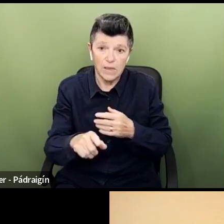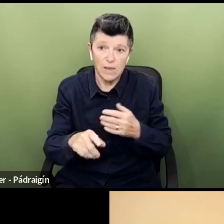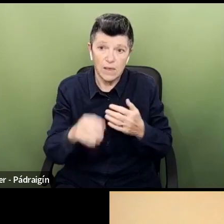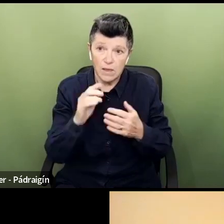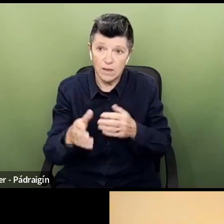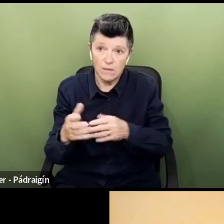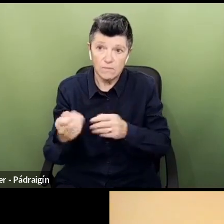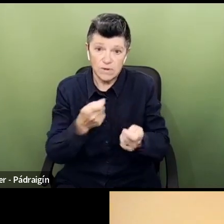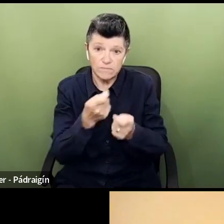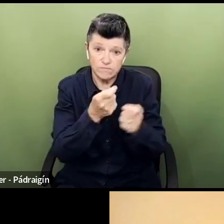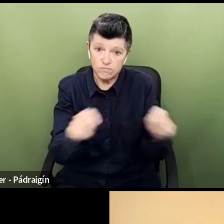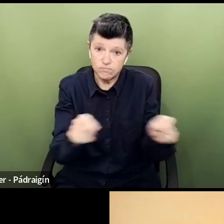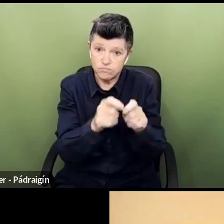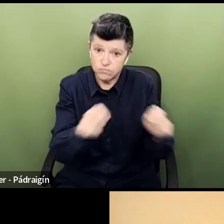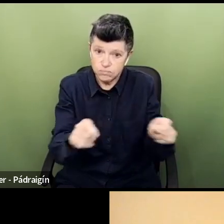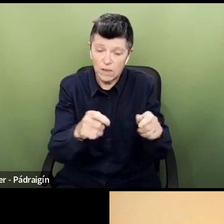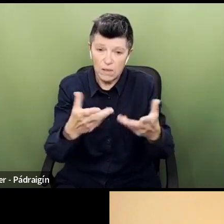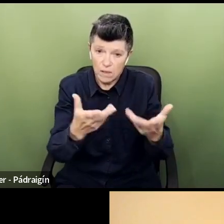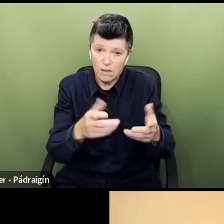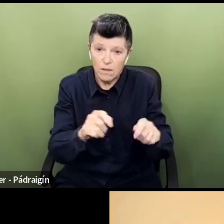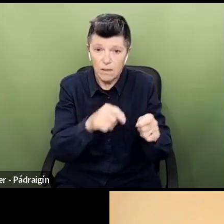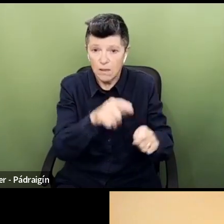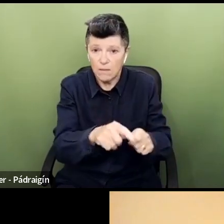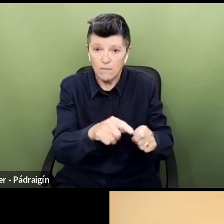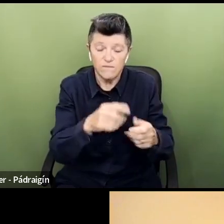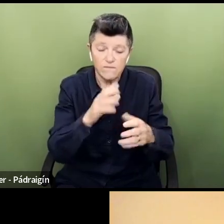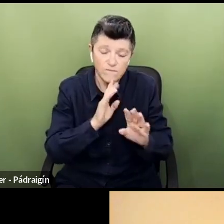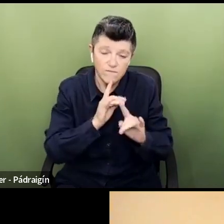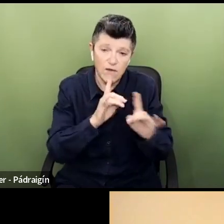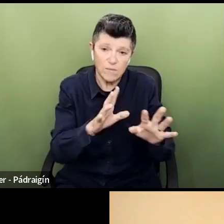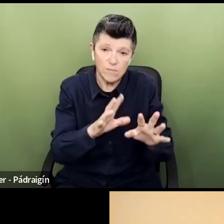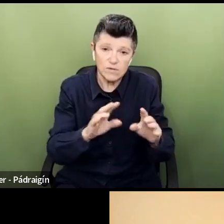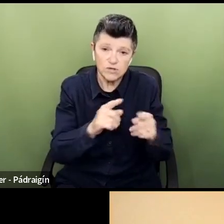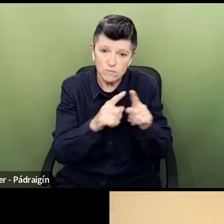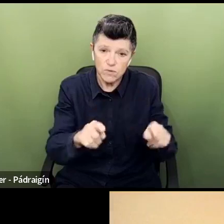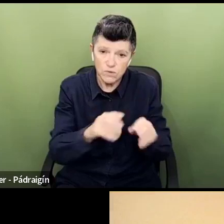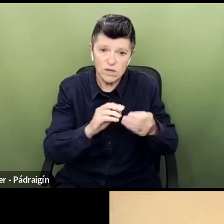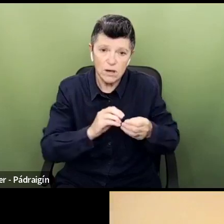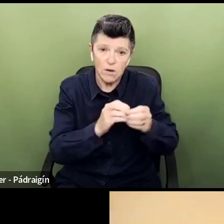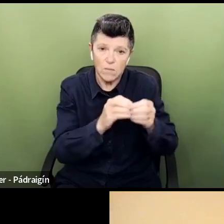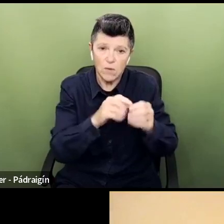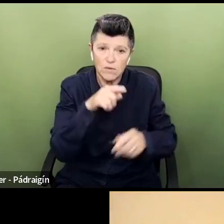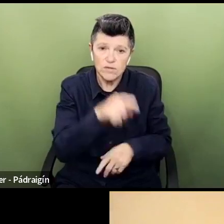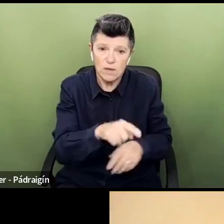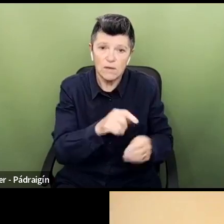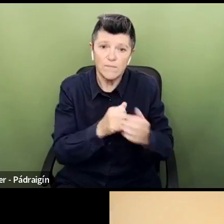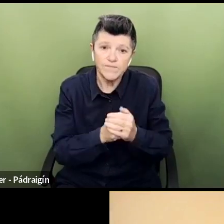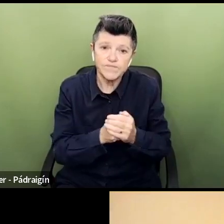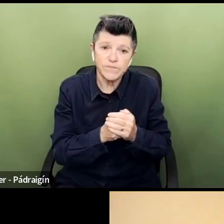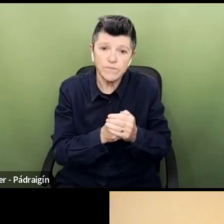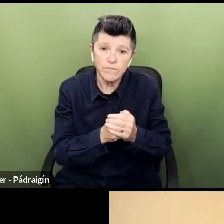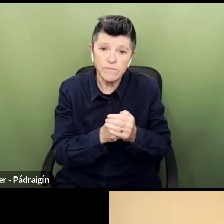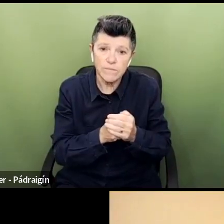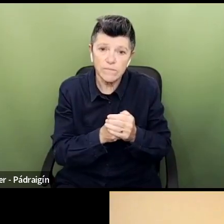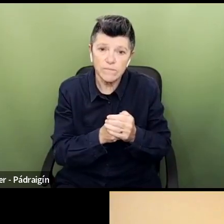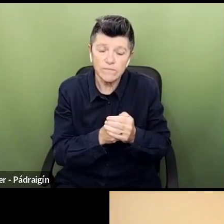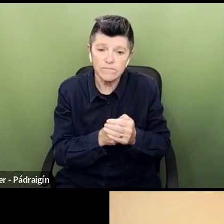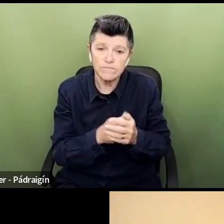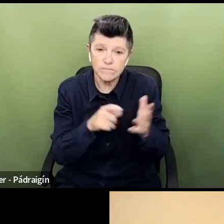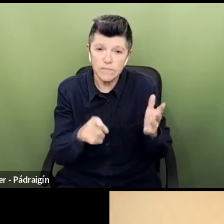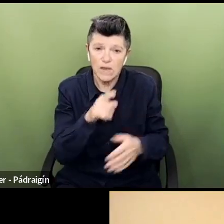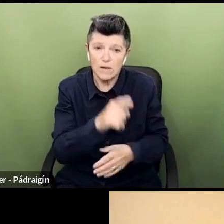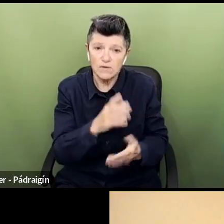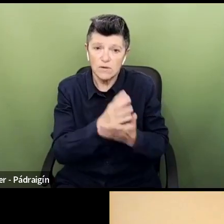son because Dr. Greenberg was so famous from before the revolution. And interestingly, intelligentsia like Shostakovich, they often